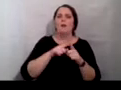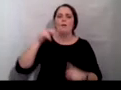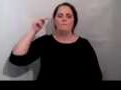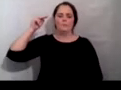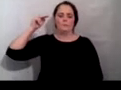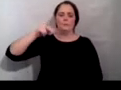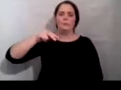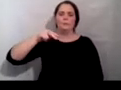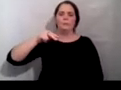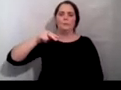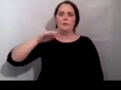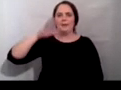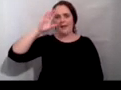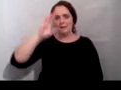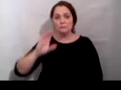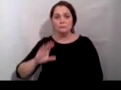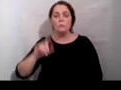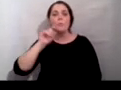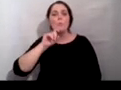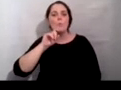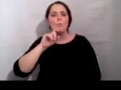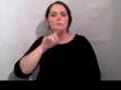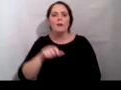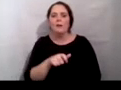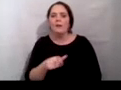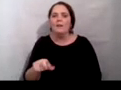that beautiful country of all the waterways, etc.